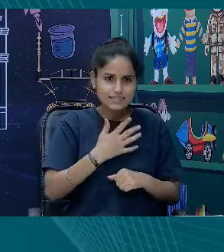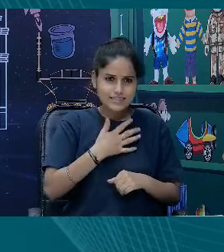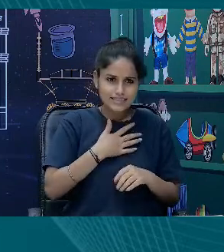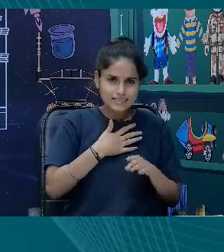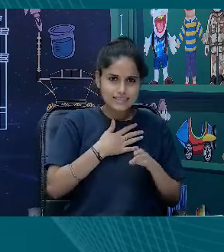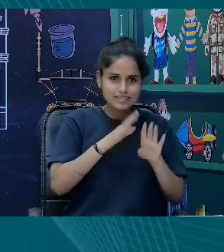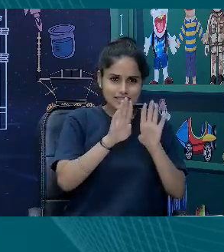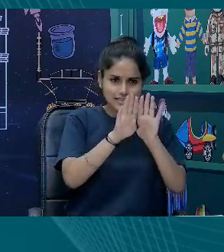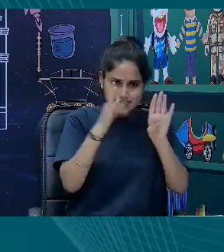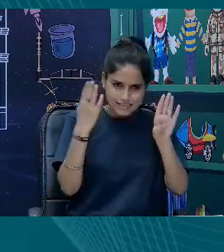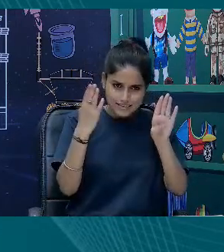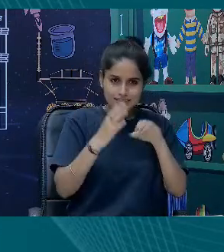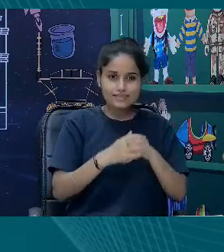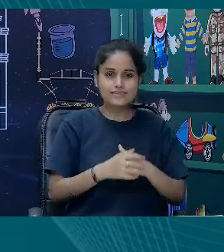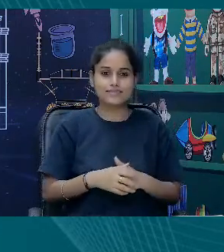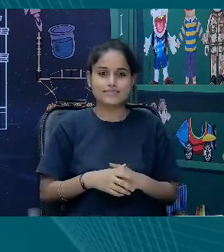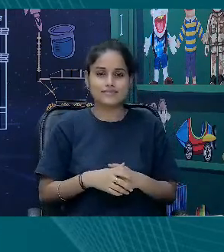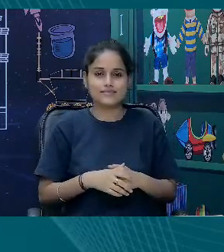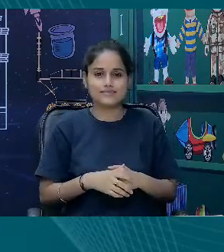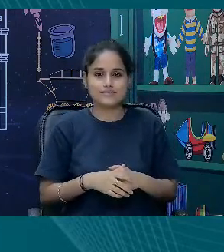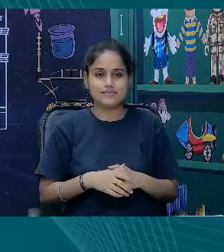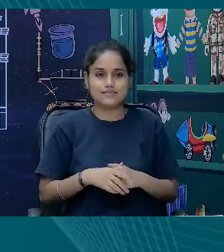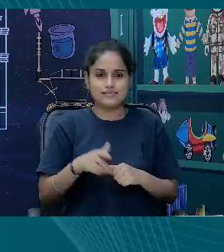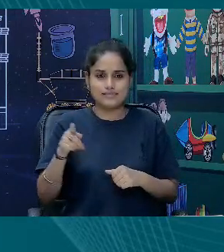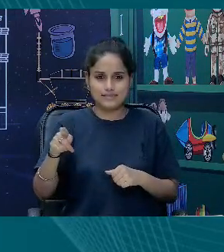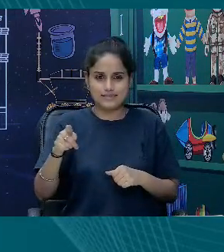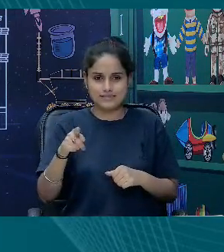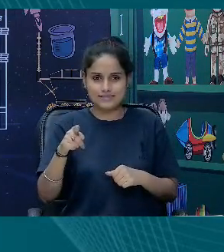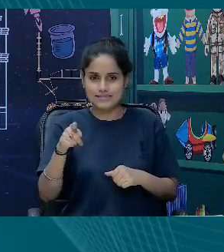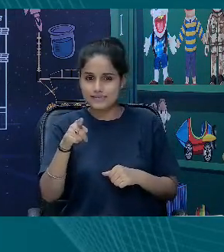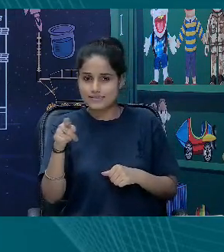door and these are my gates.